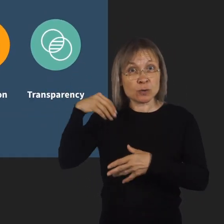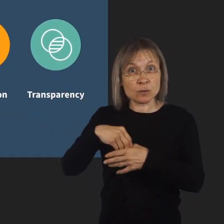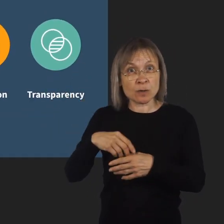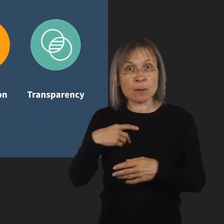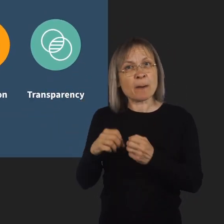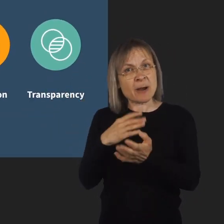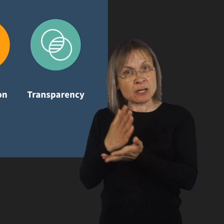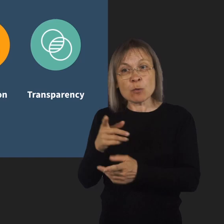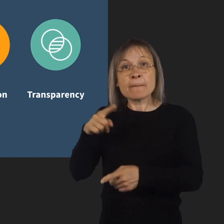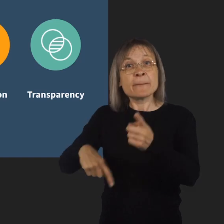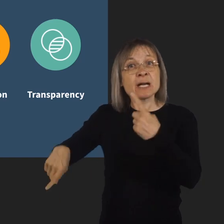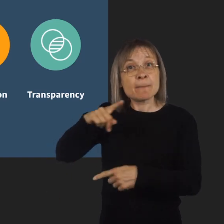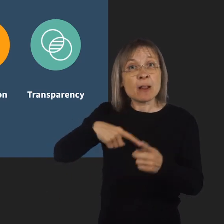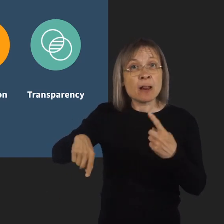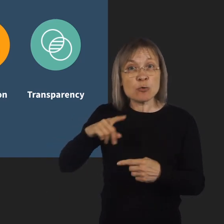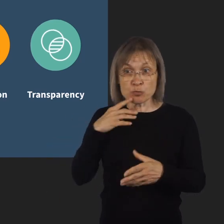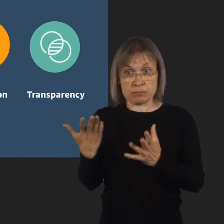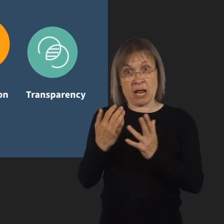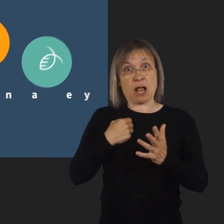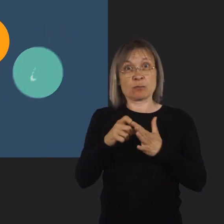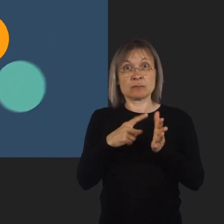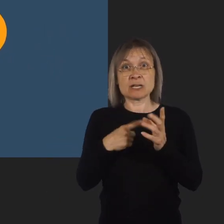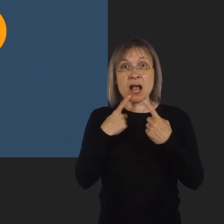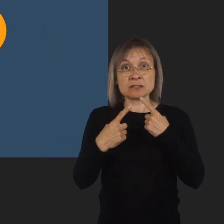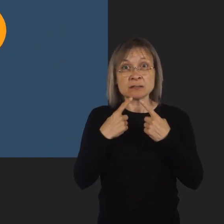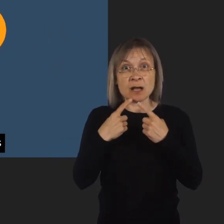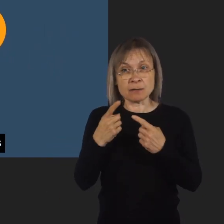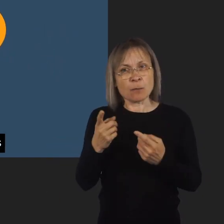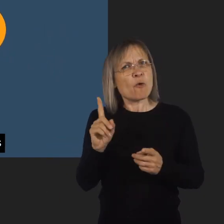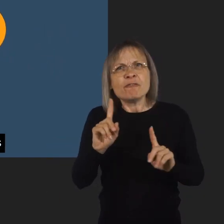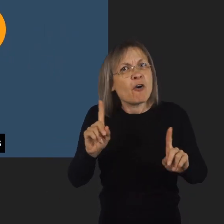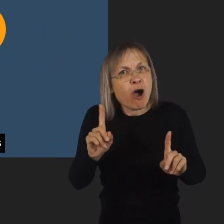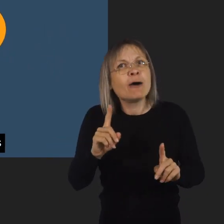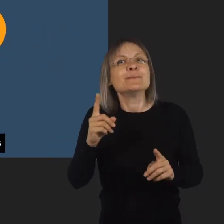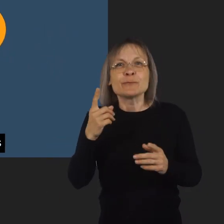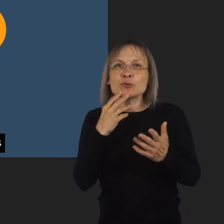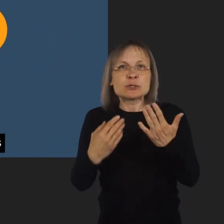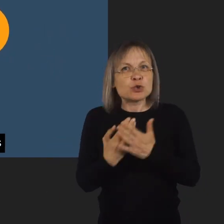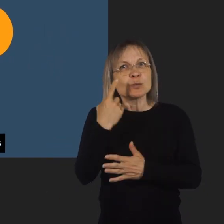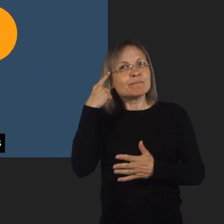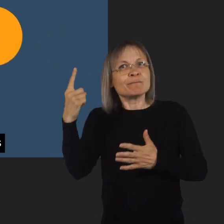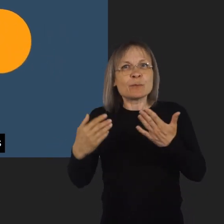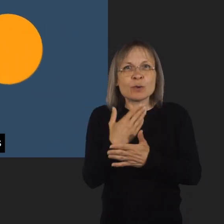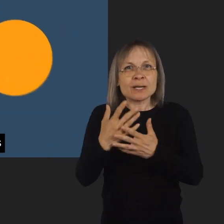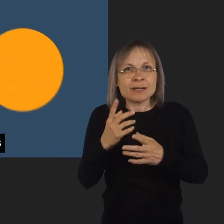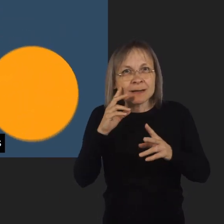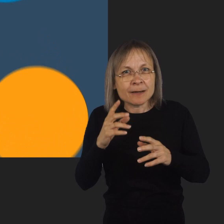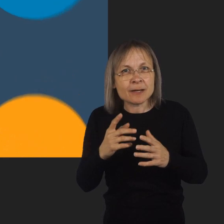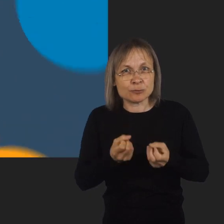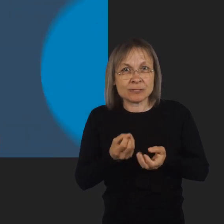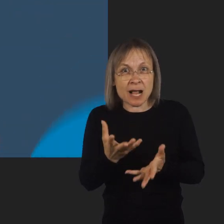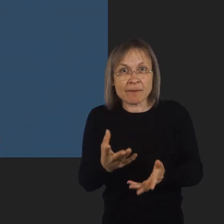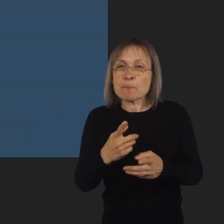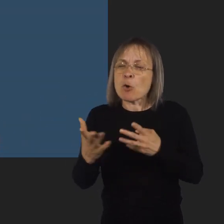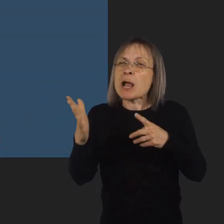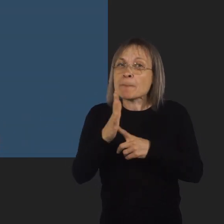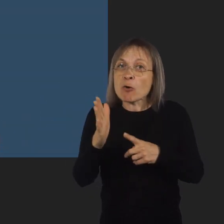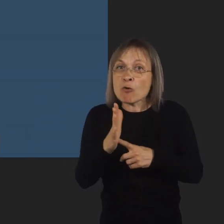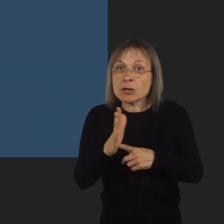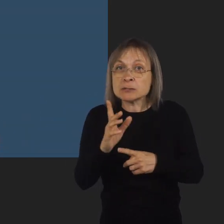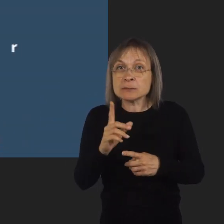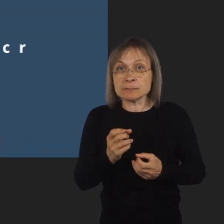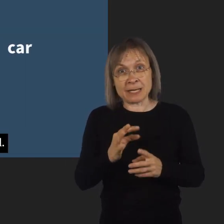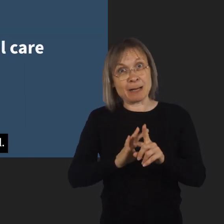do, we make sure the people who access our database use it to find new and innovative ways of delivering and,